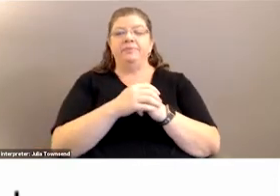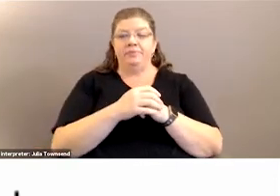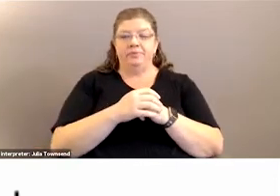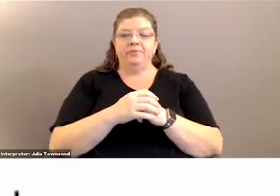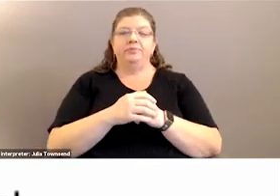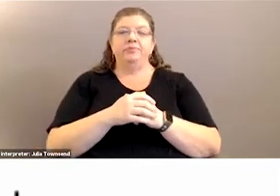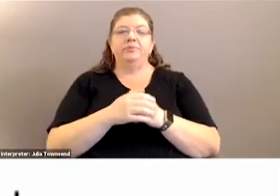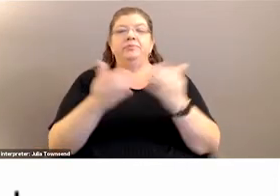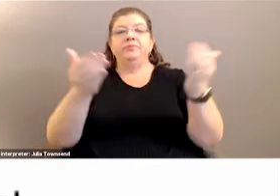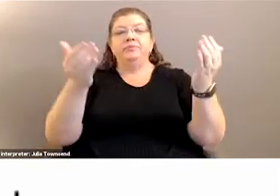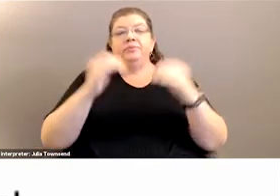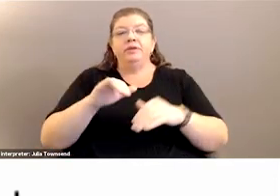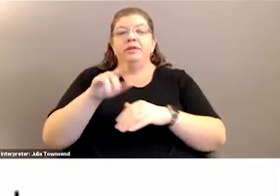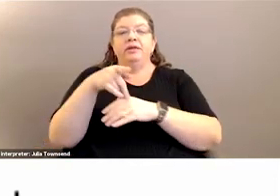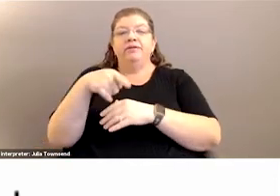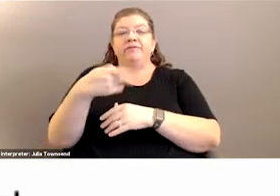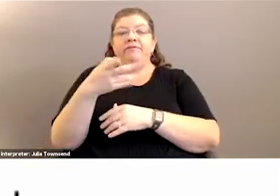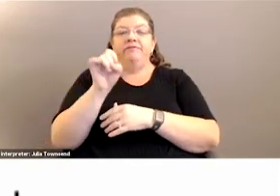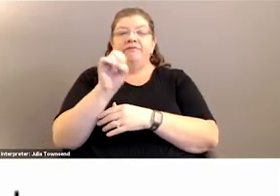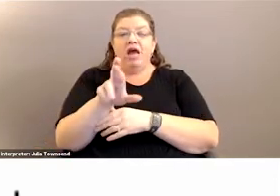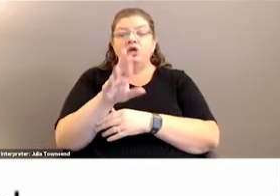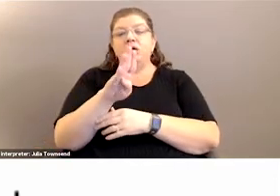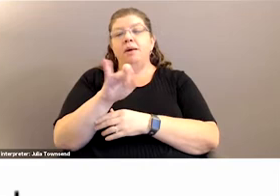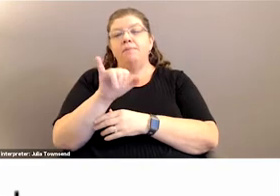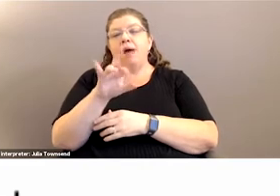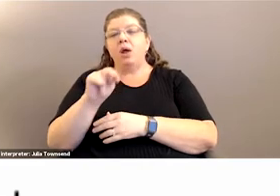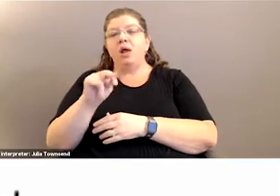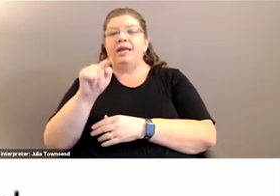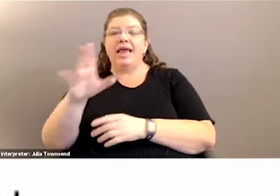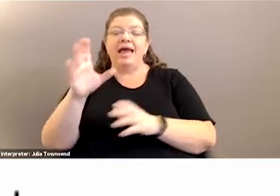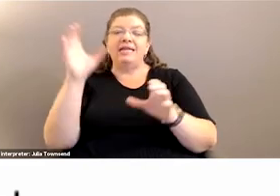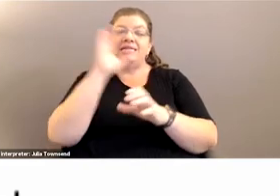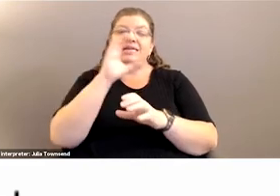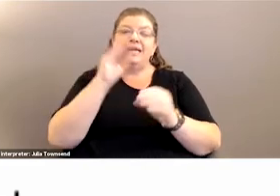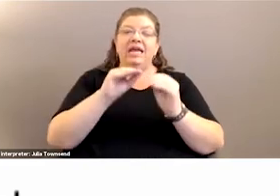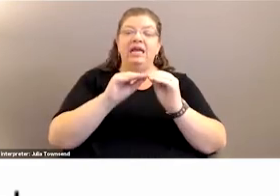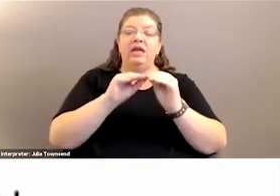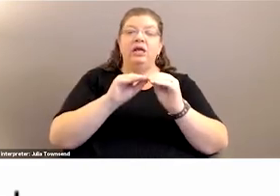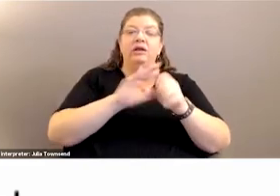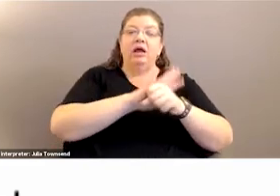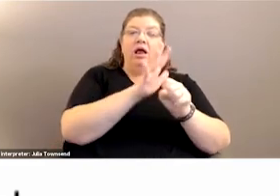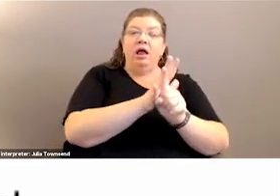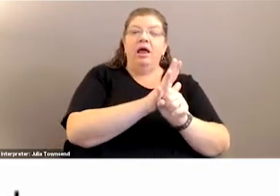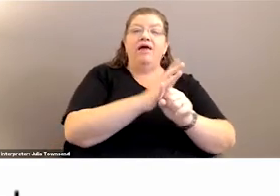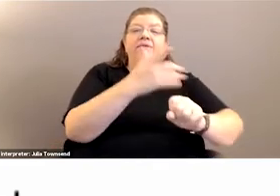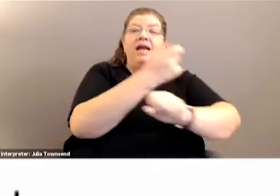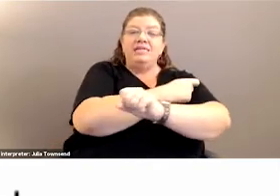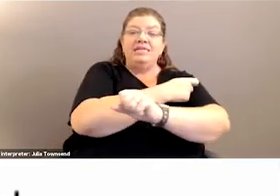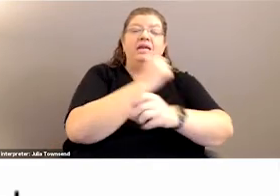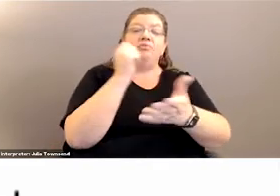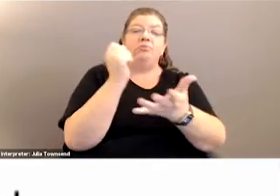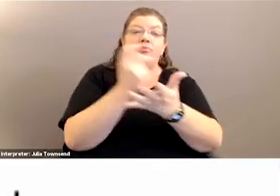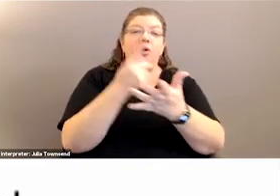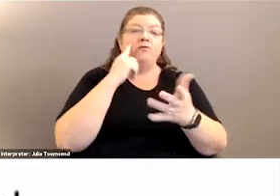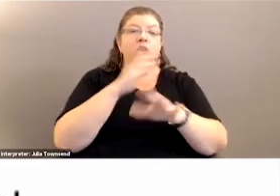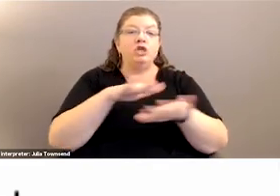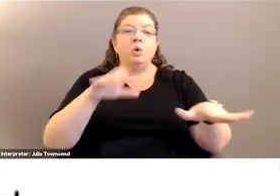bioentech seeking covet 19 vaccine clearance for children ages 5 through 11.